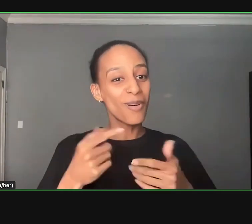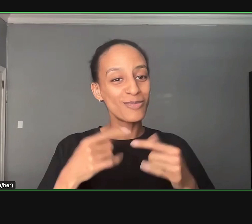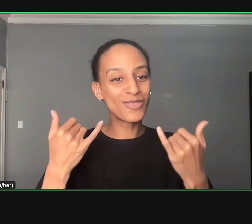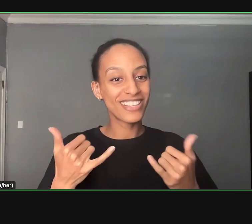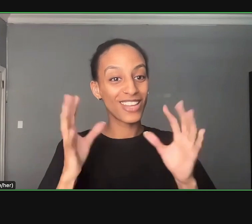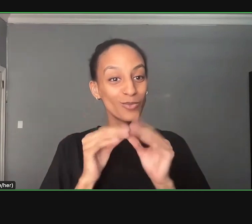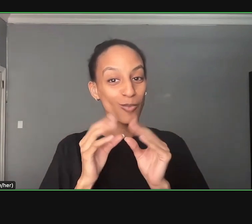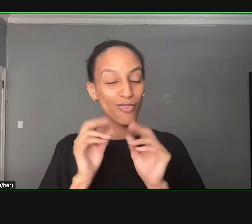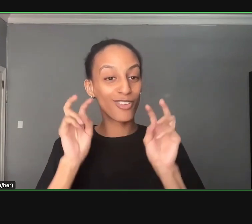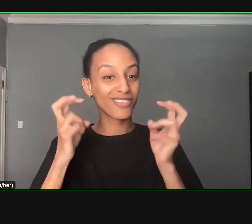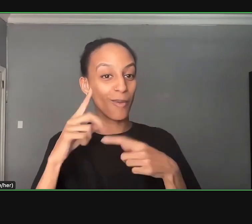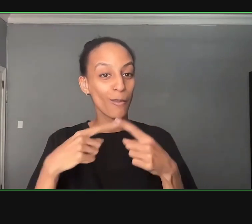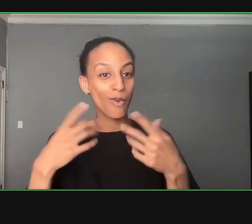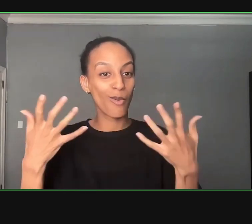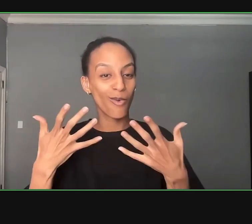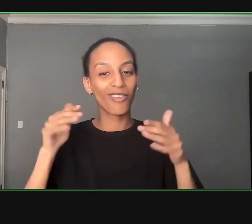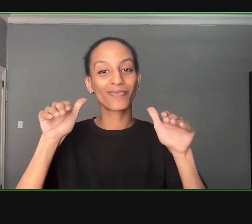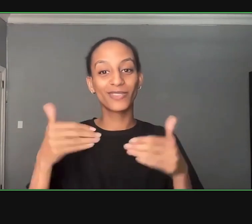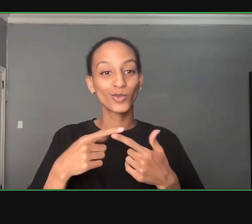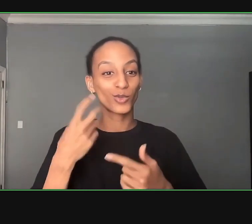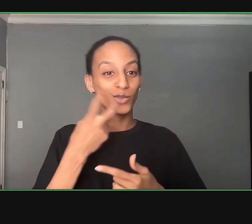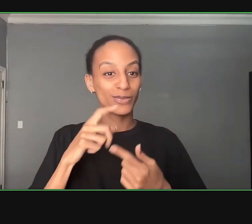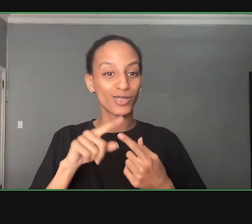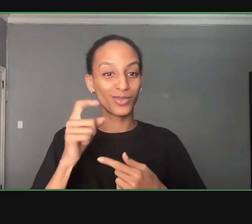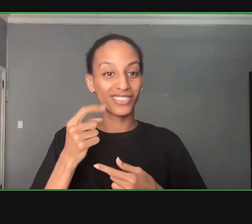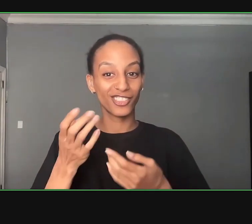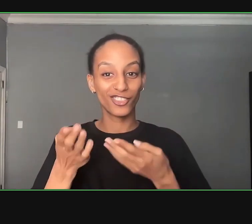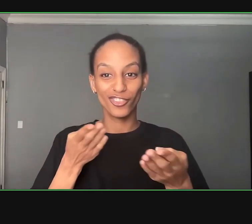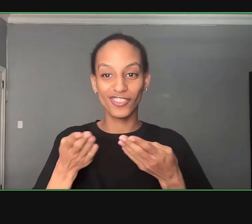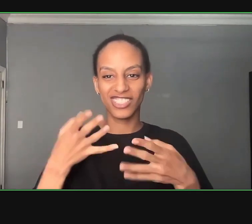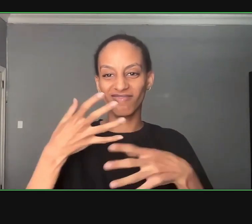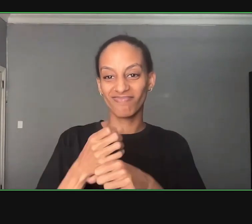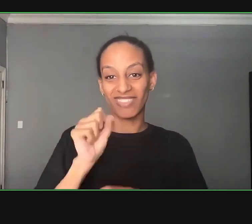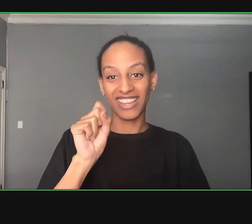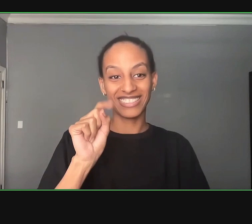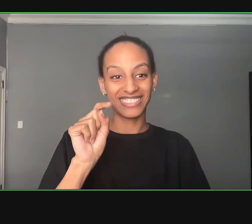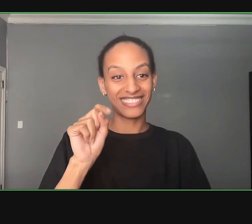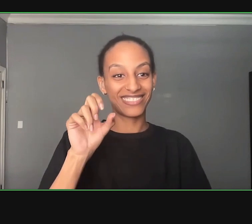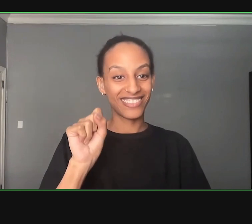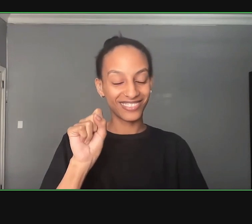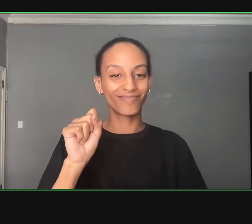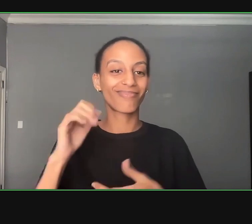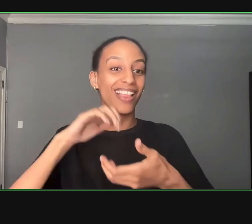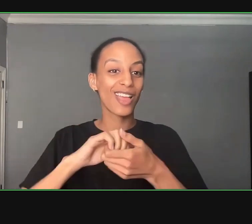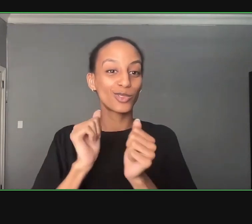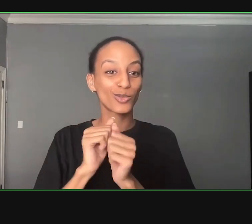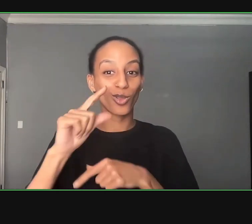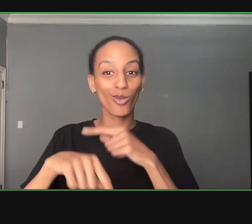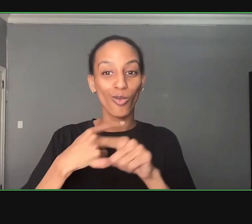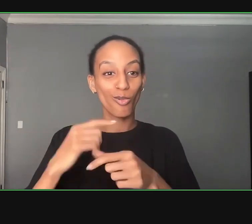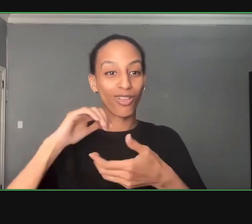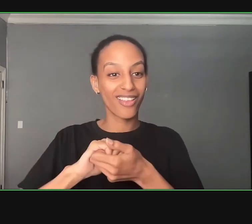Welcome to today's webinar. This is your introduction to effective speech-to-text solutions, and